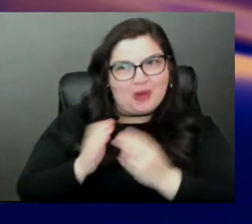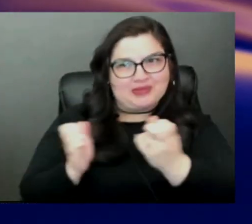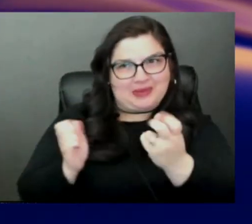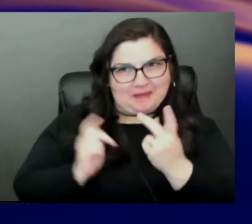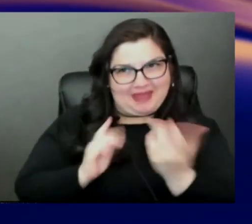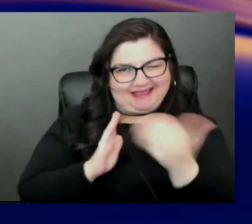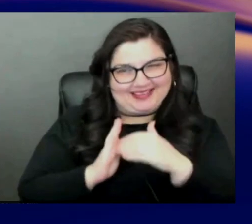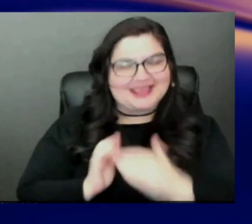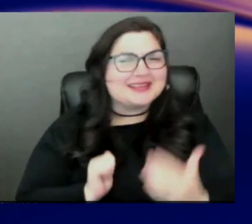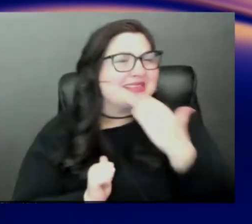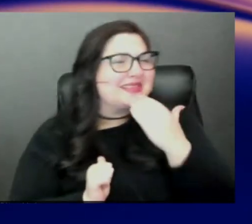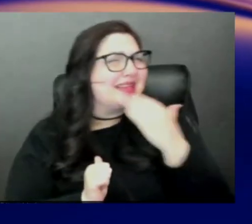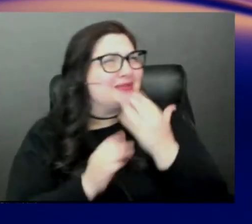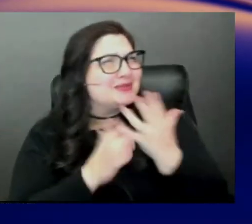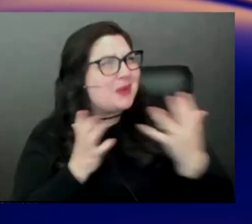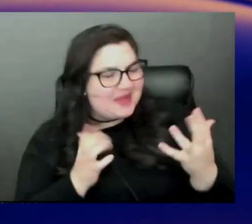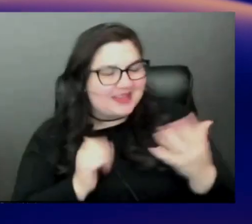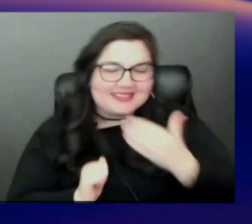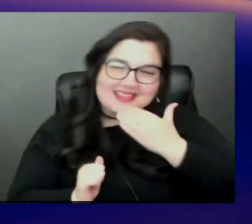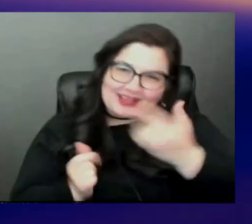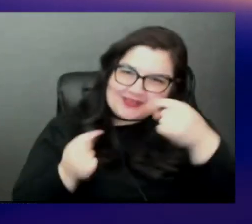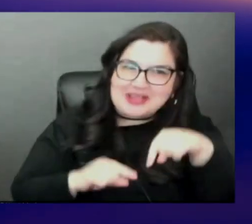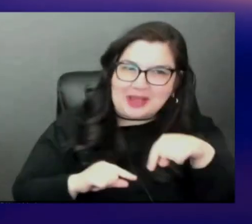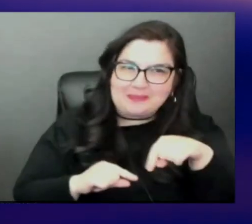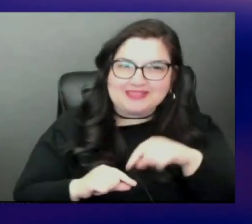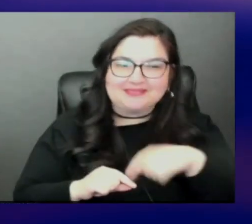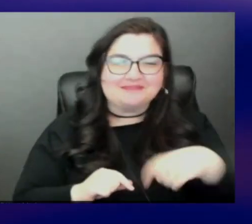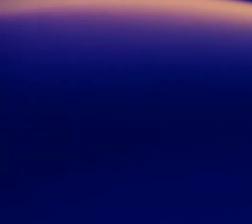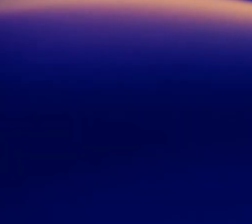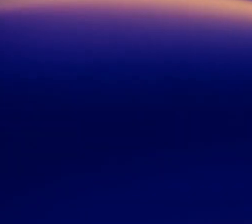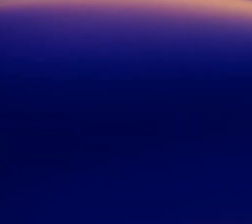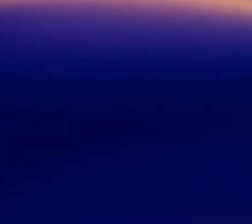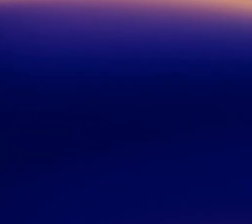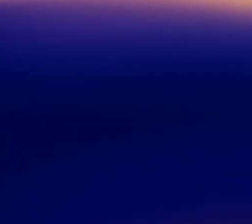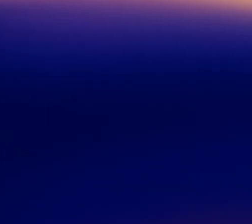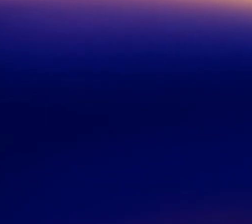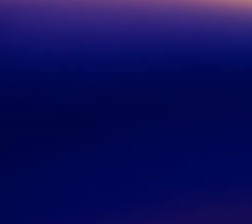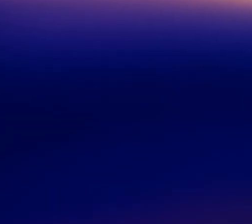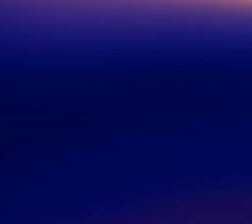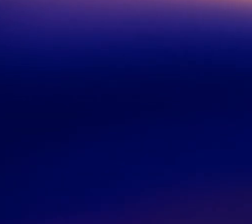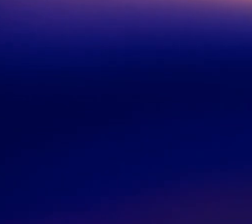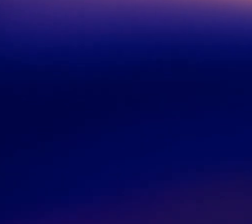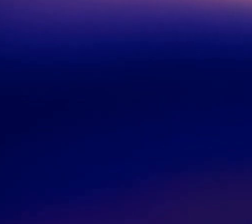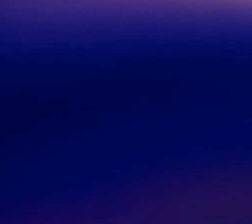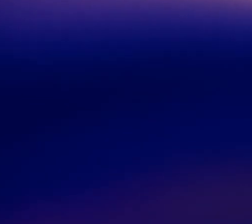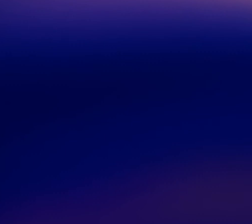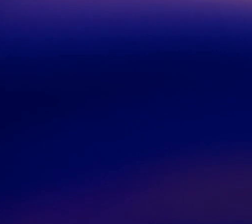much. Thank you for coming on. Be back shortly. All right.